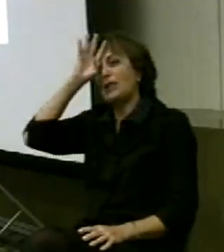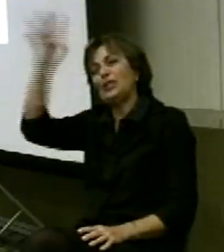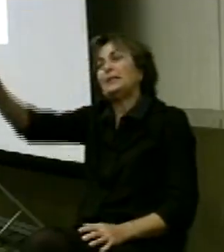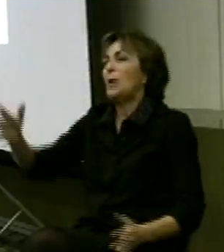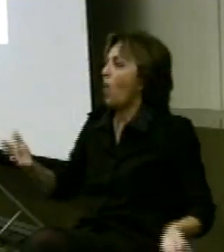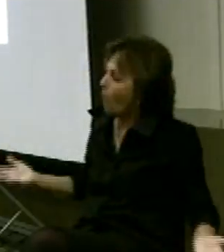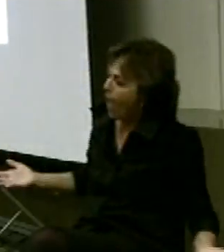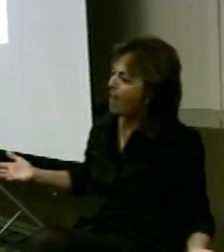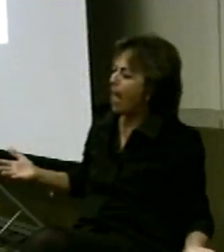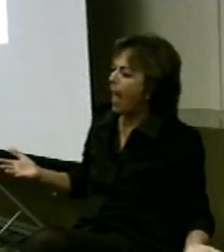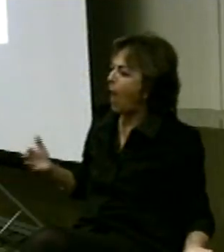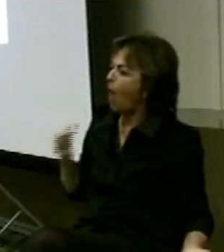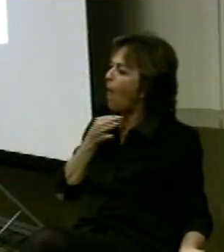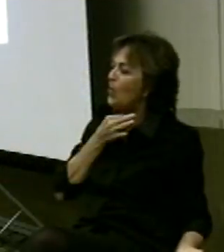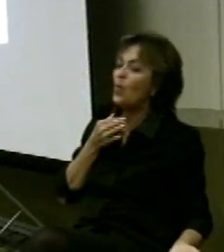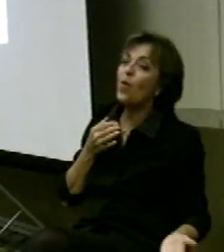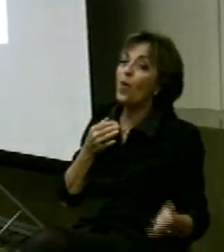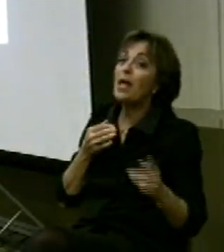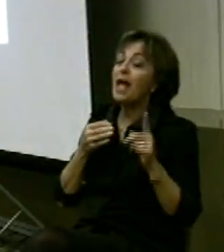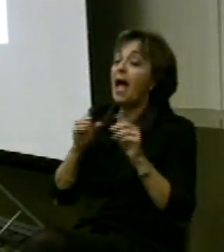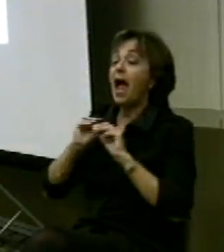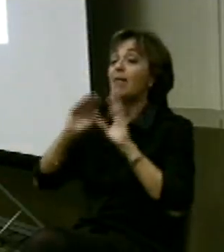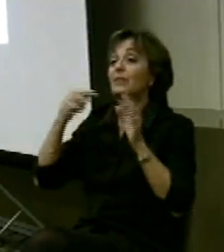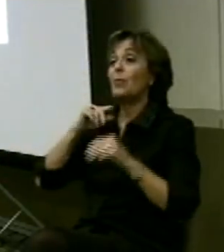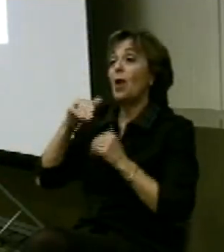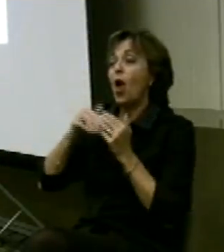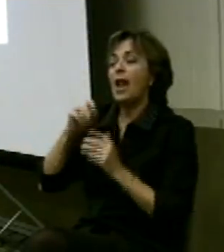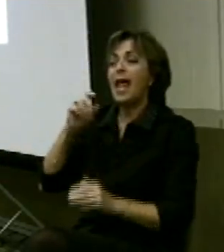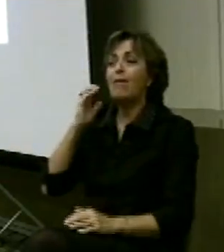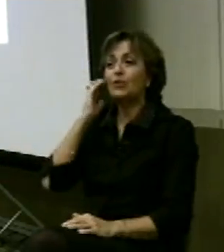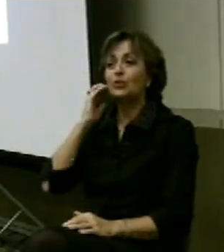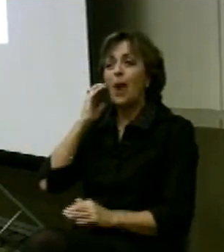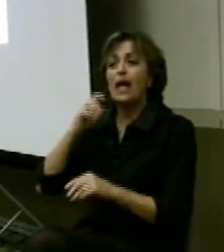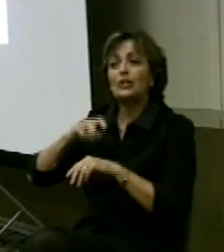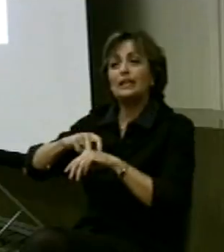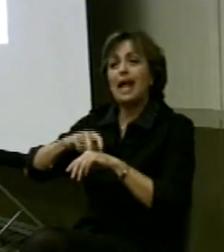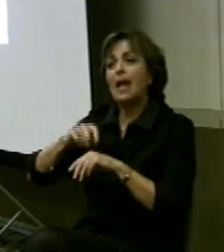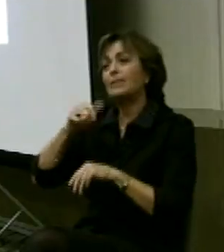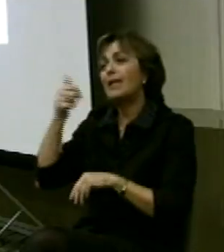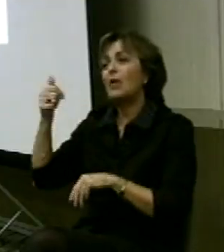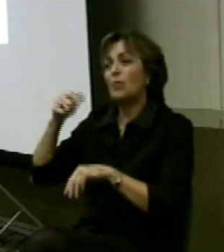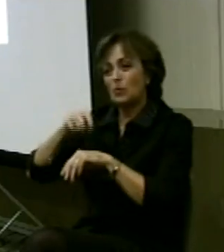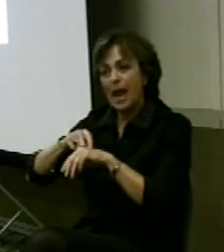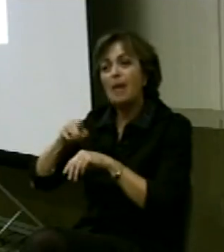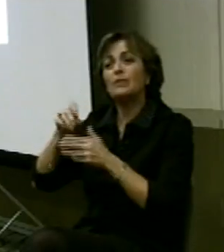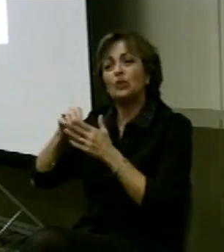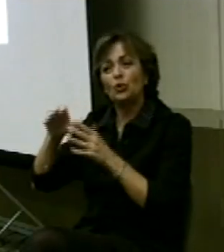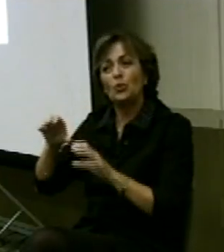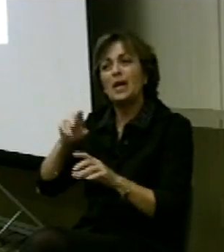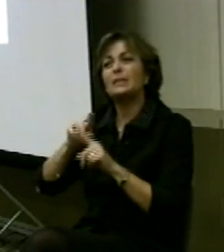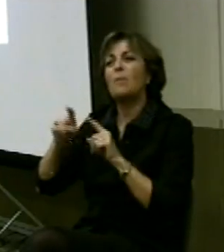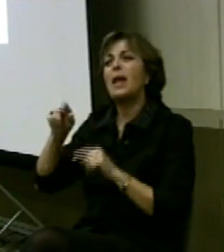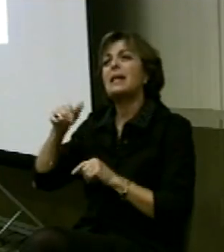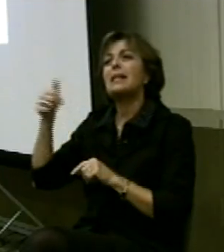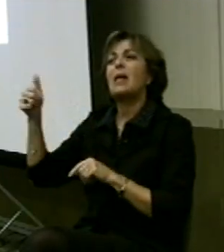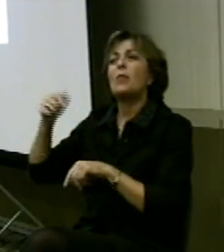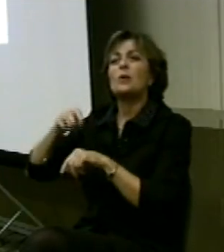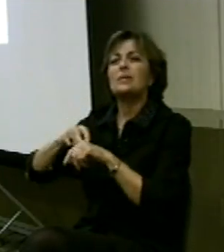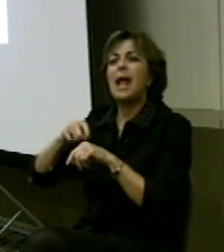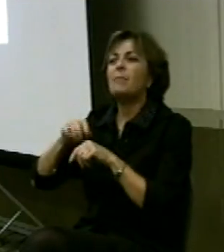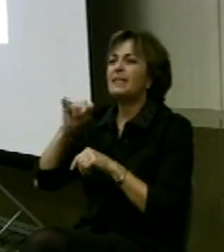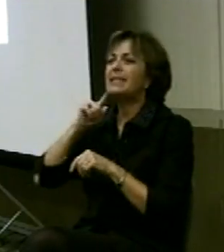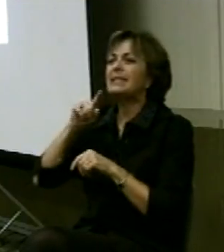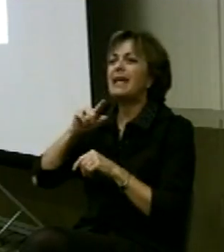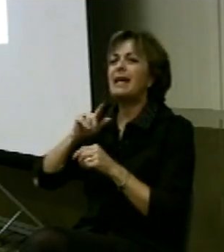about? Because obviously we all have to scratch at times, and there are times where the student does, but it's also his stress stimulation